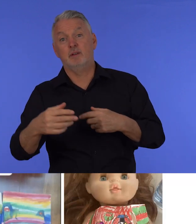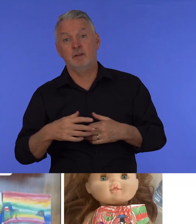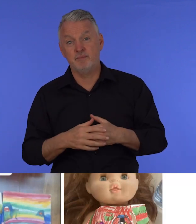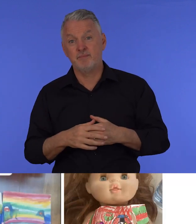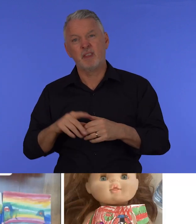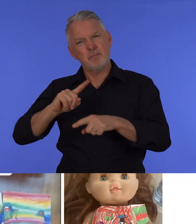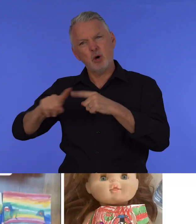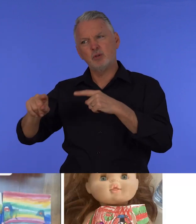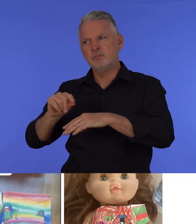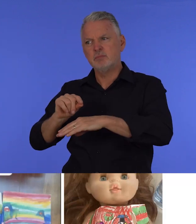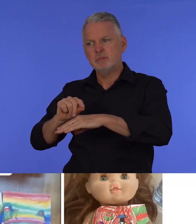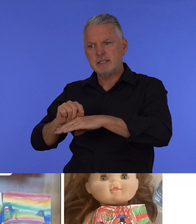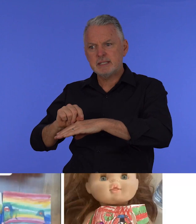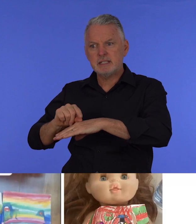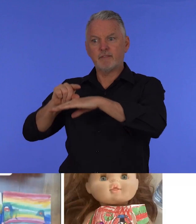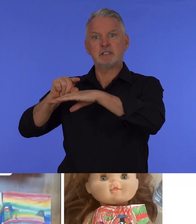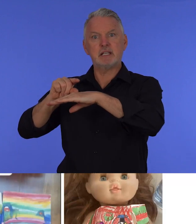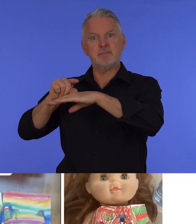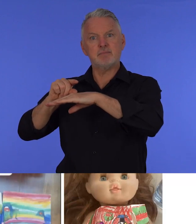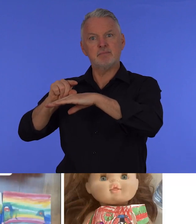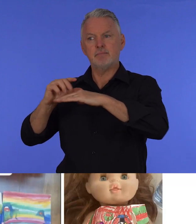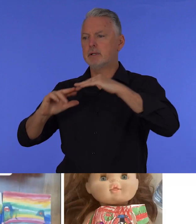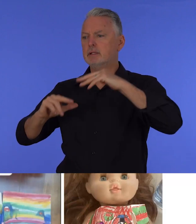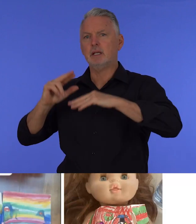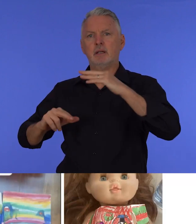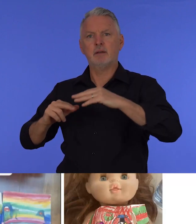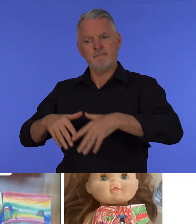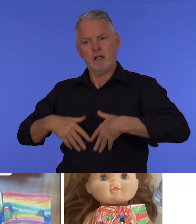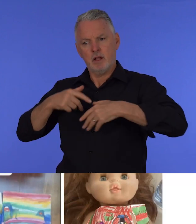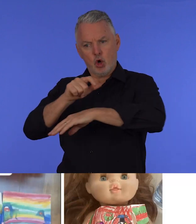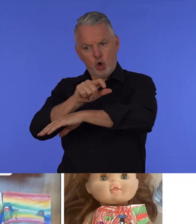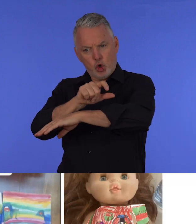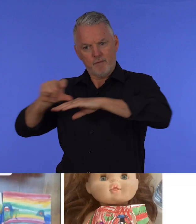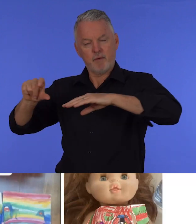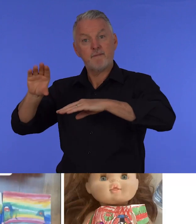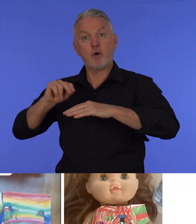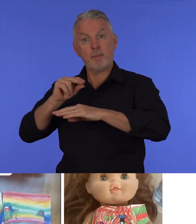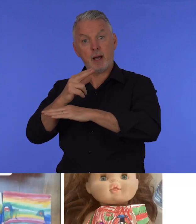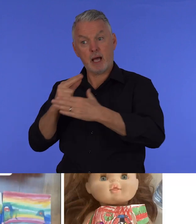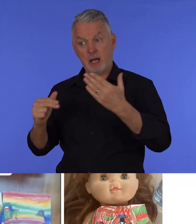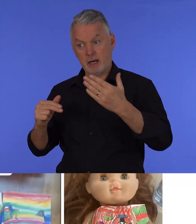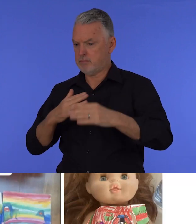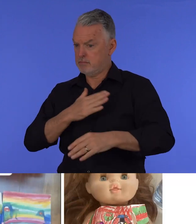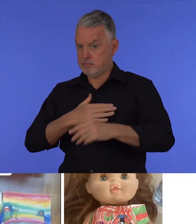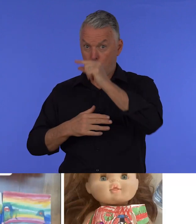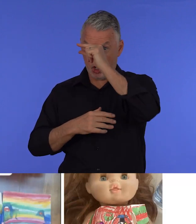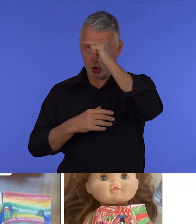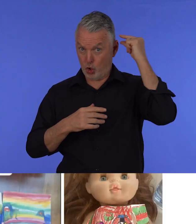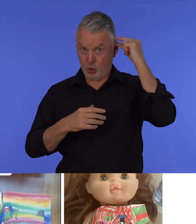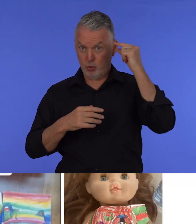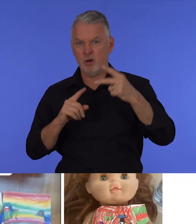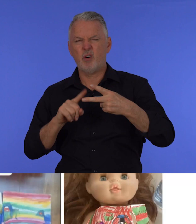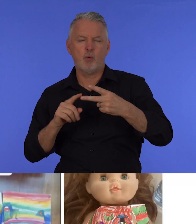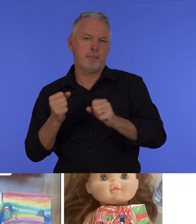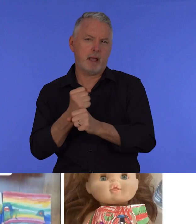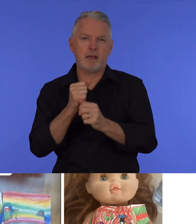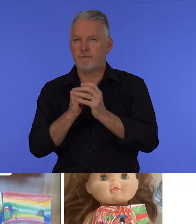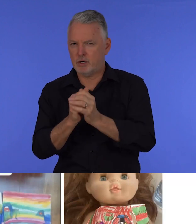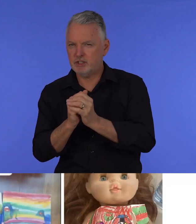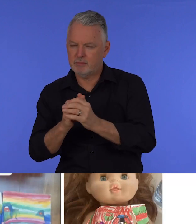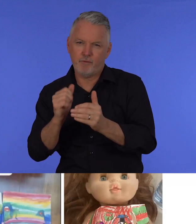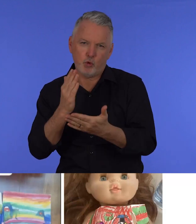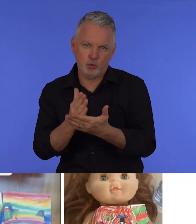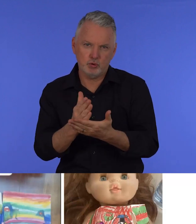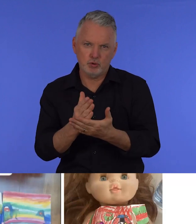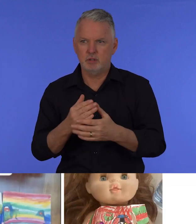celebrate. So she looks forward to it. So it's mainly for self-esteem building, I think, is probably my main goal from